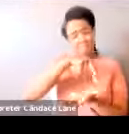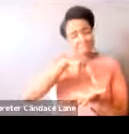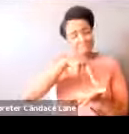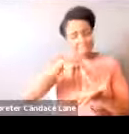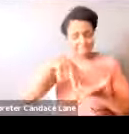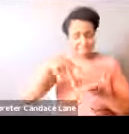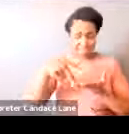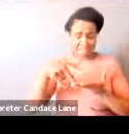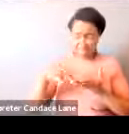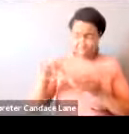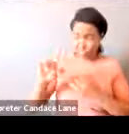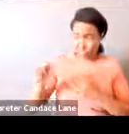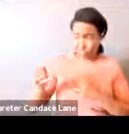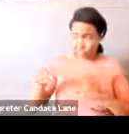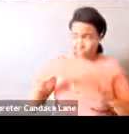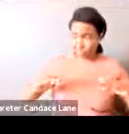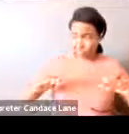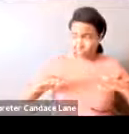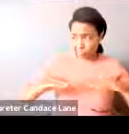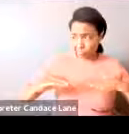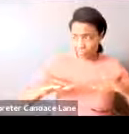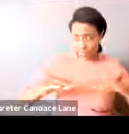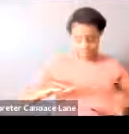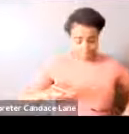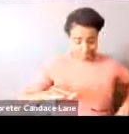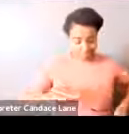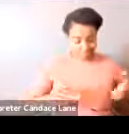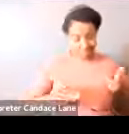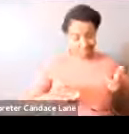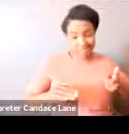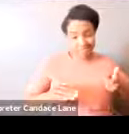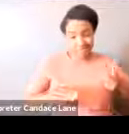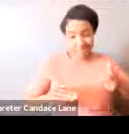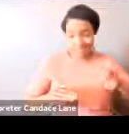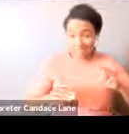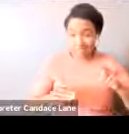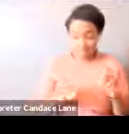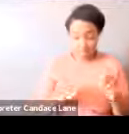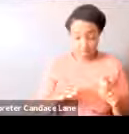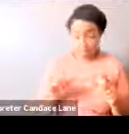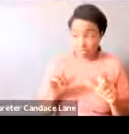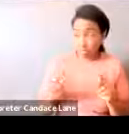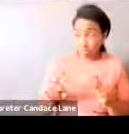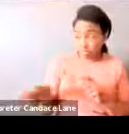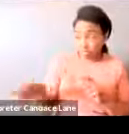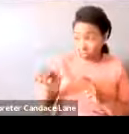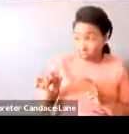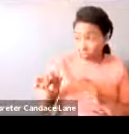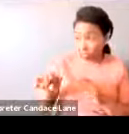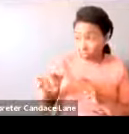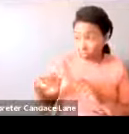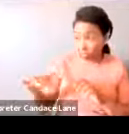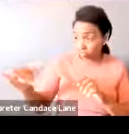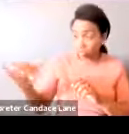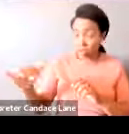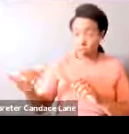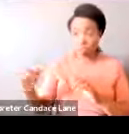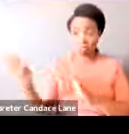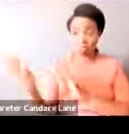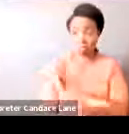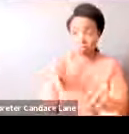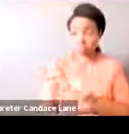DJ, got that pepper in his pocket. Who knows these people in the desert? Volunteers come with